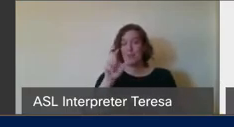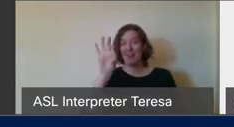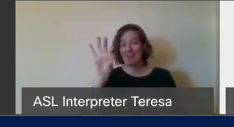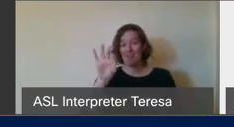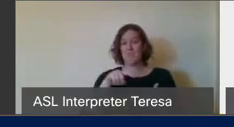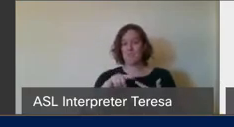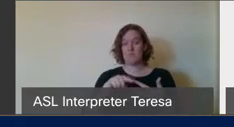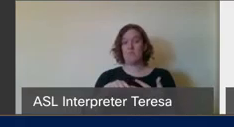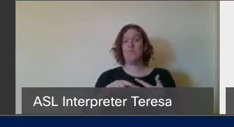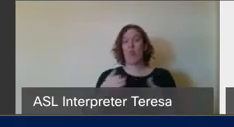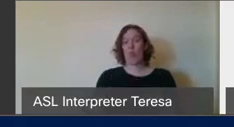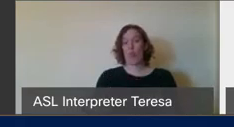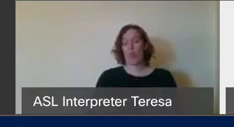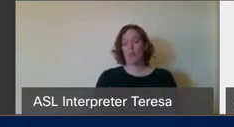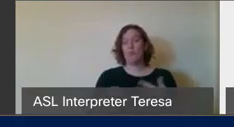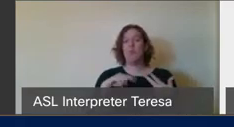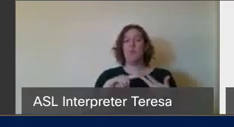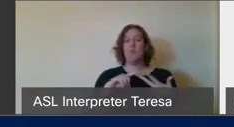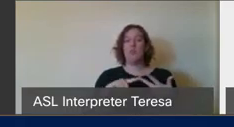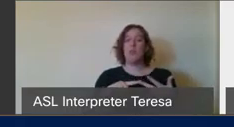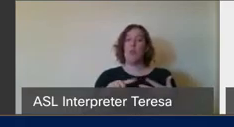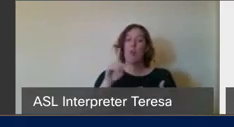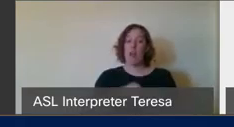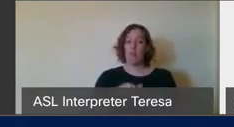1,229 were closed in FY19. And